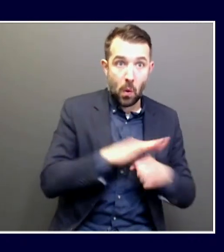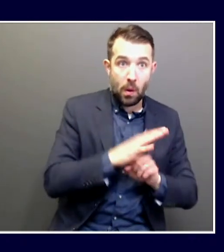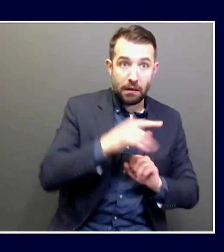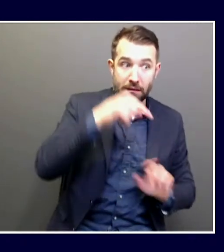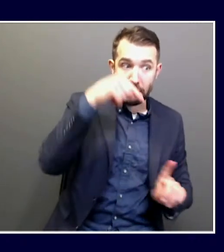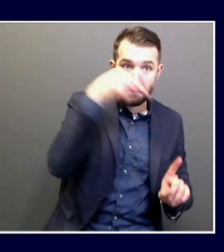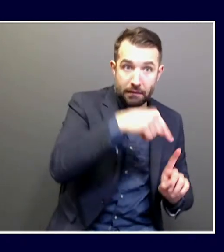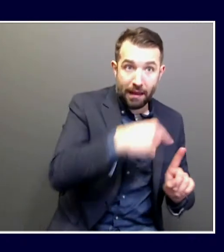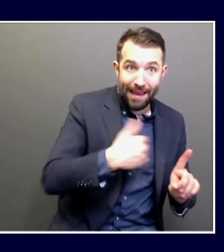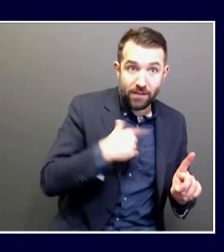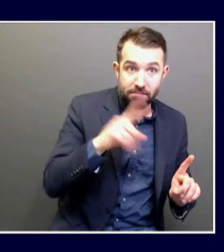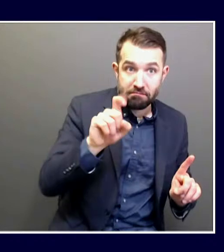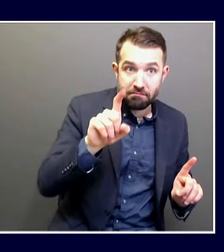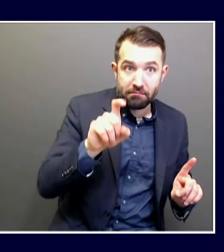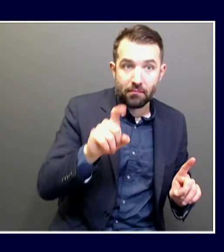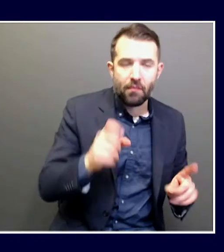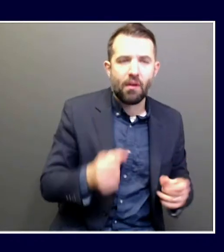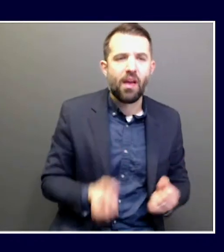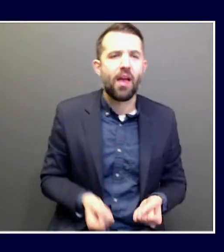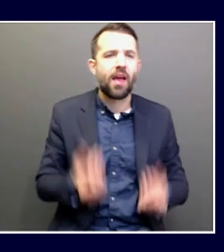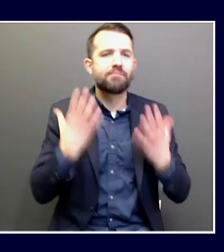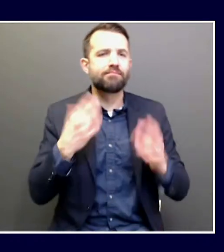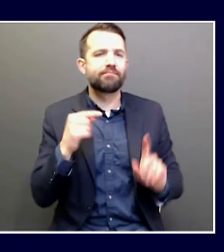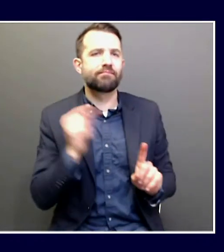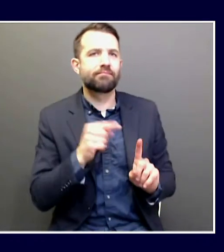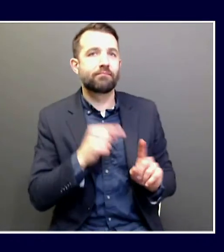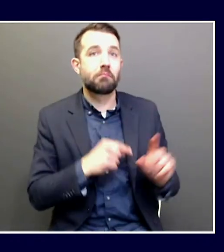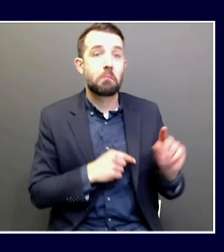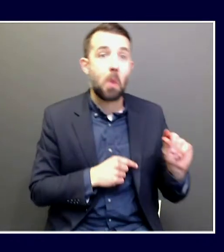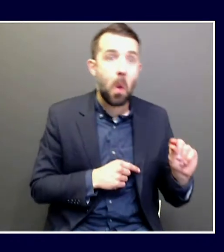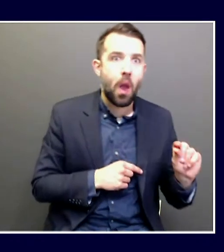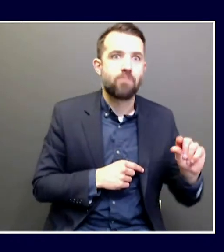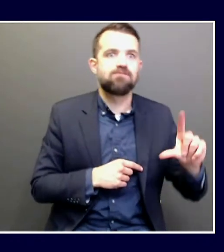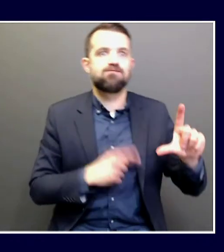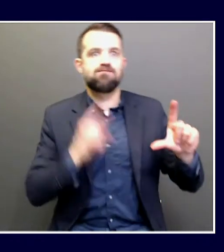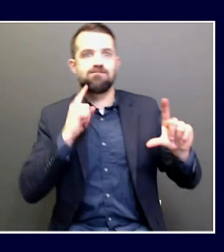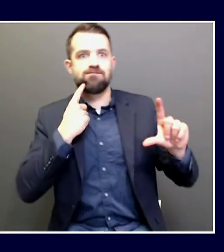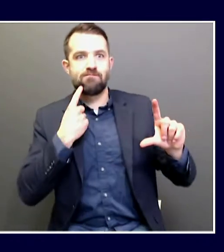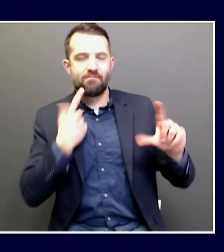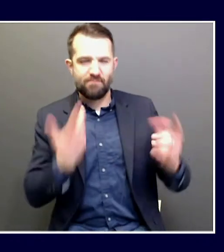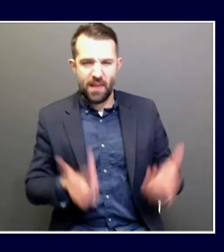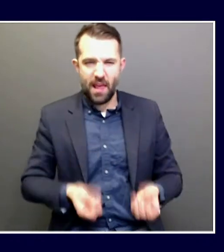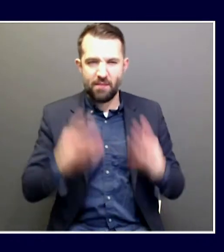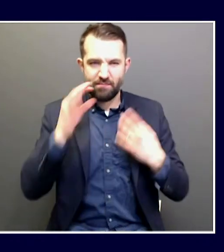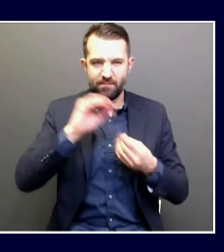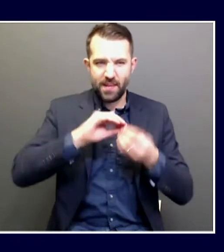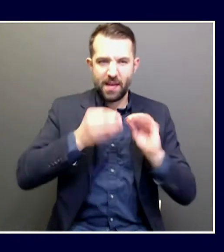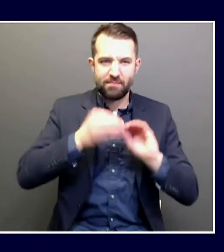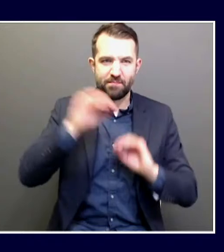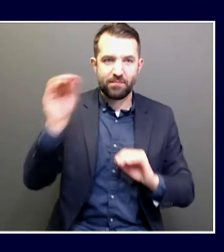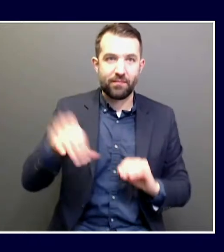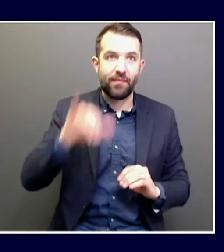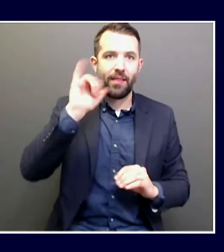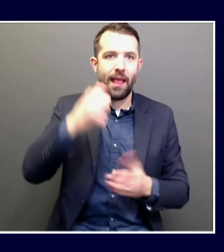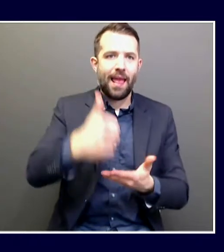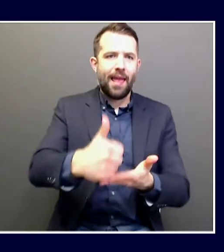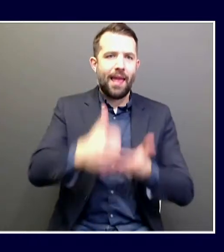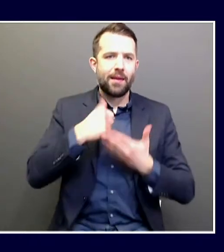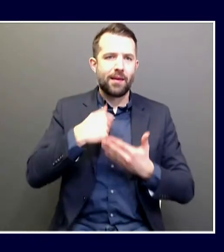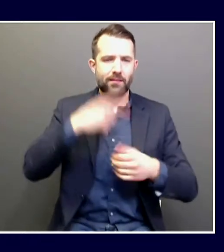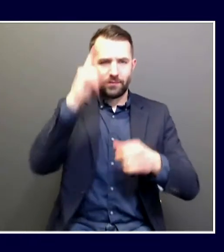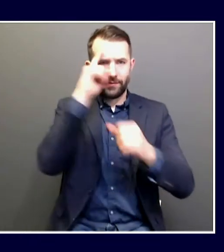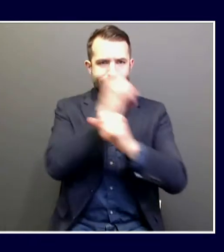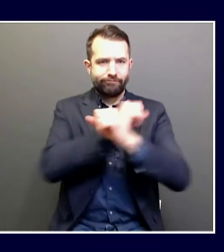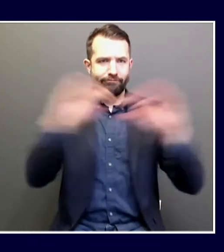on a frequent basis gives us a sense of how the amount of COVID changes week by week, community by